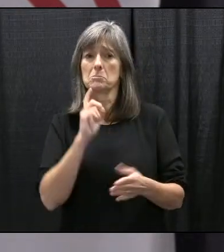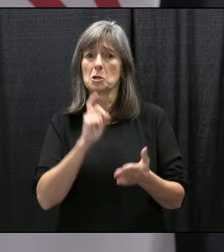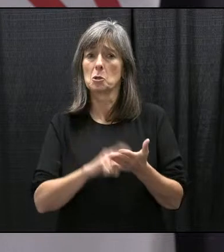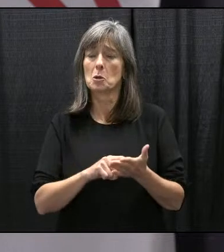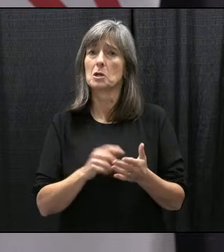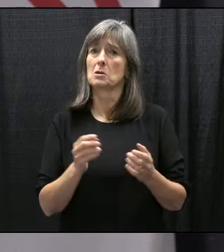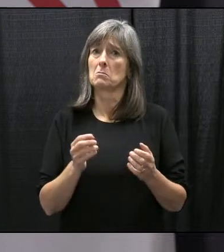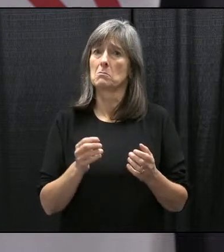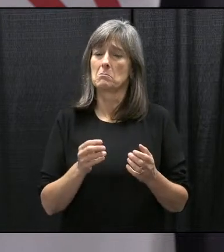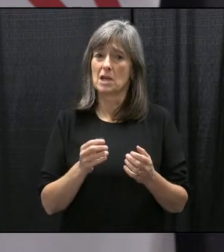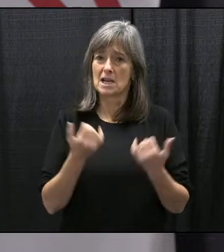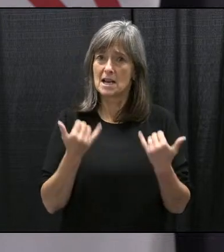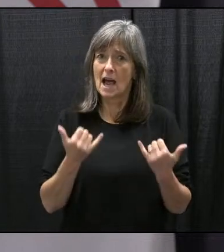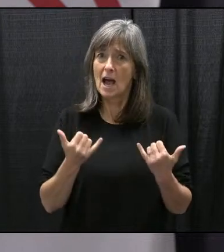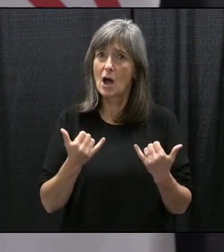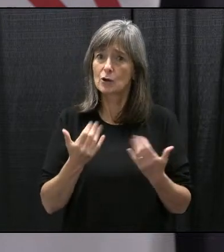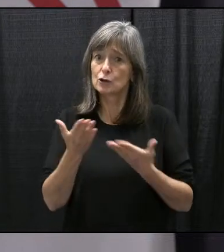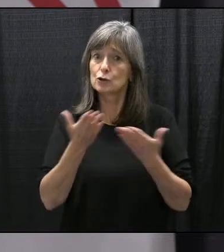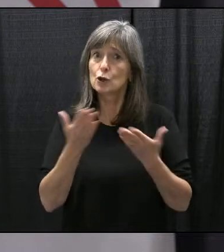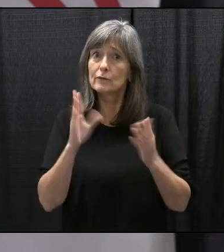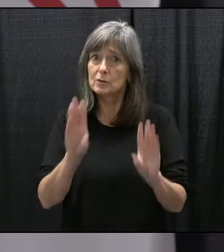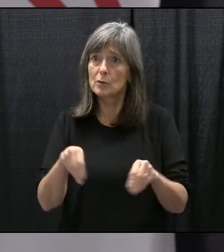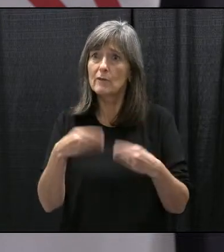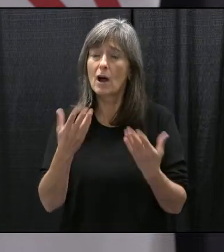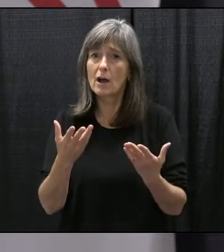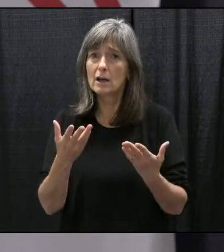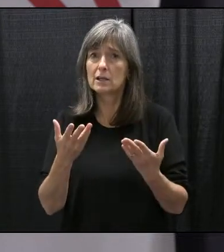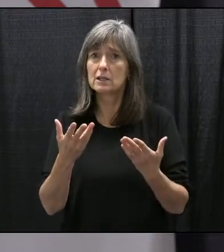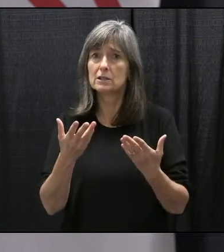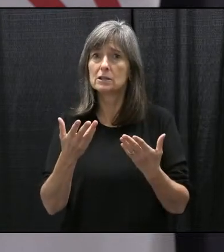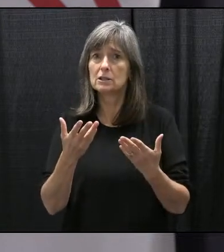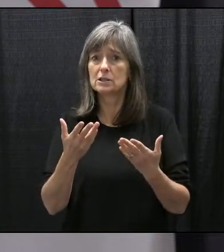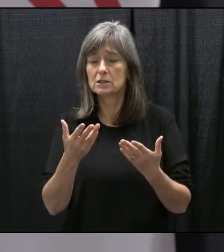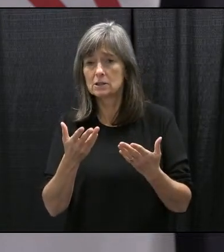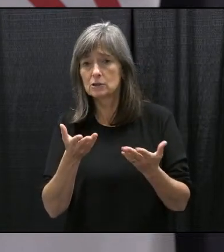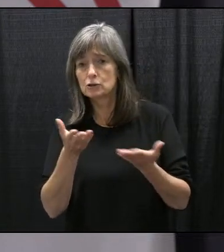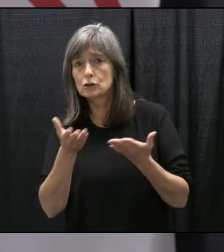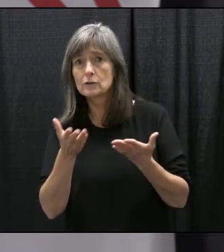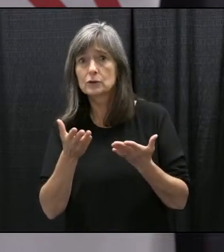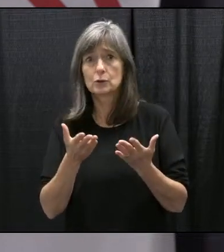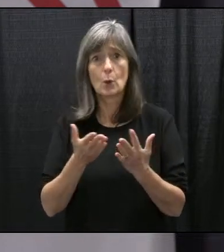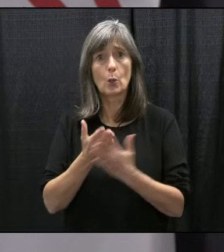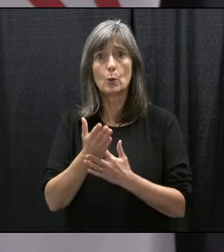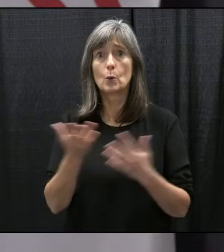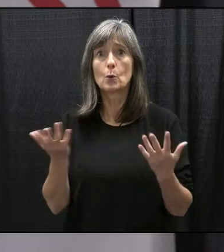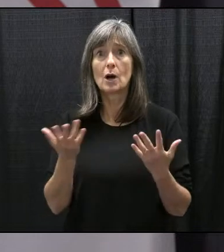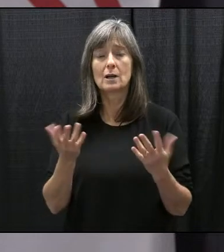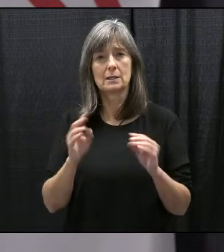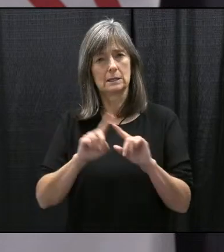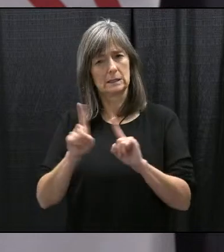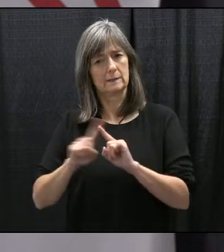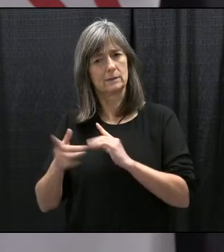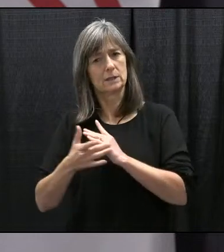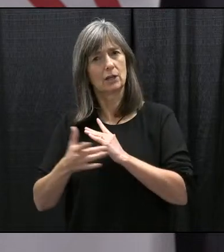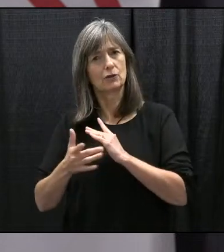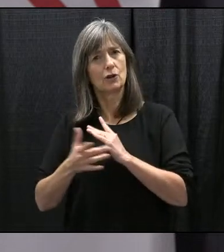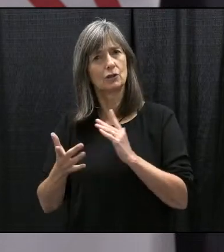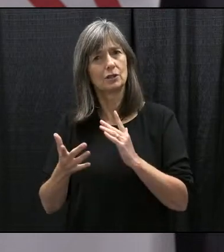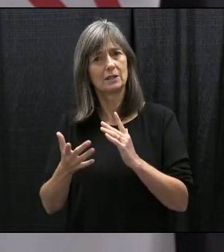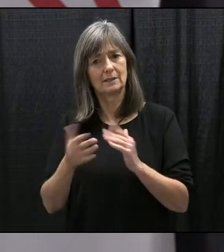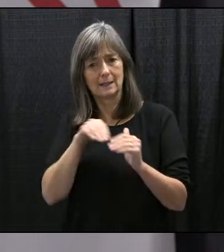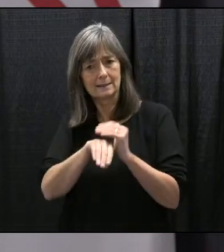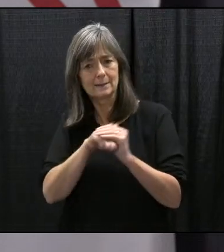reach customers and clients by expanding their products and services with the use of accessible and different technology